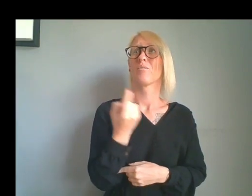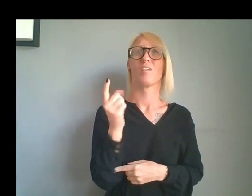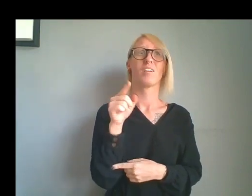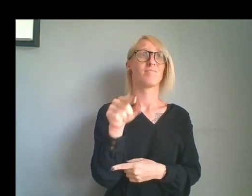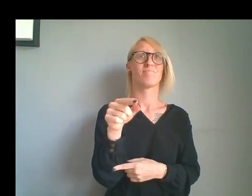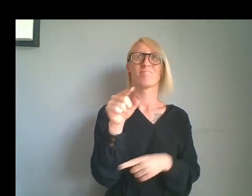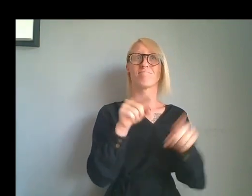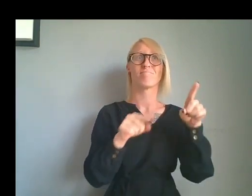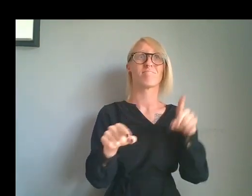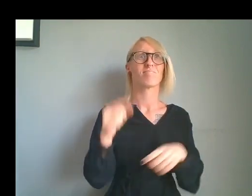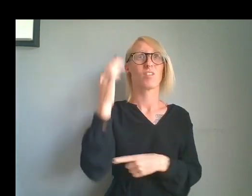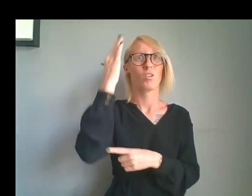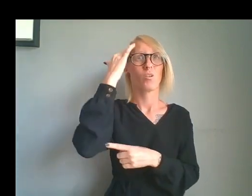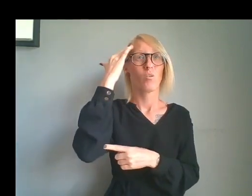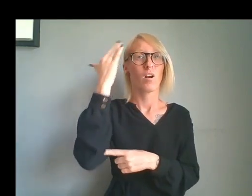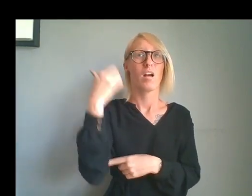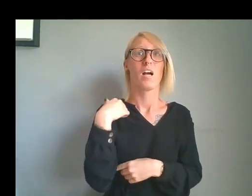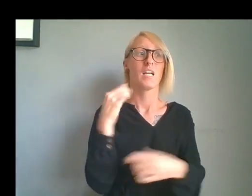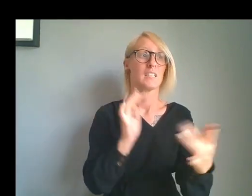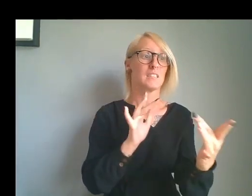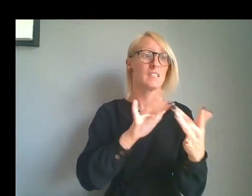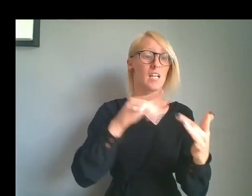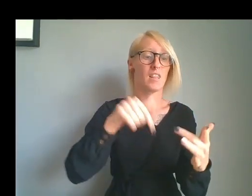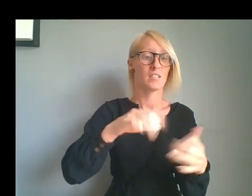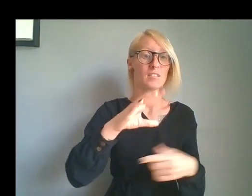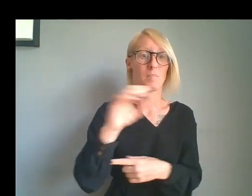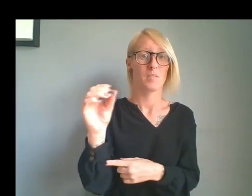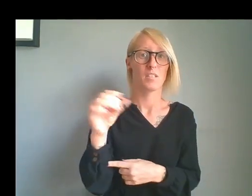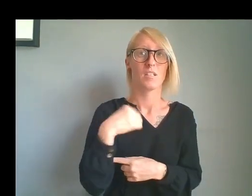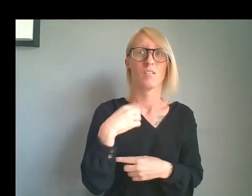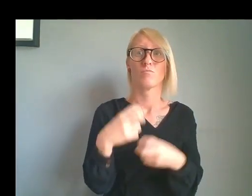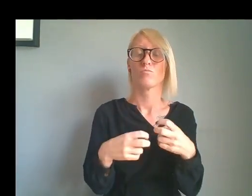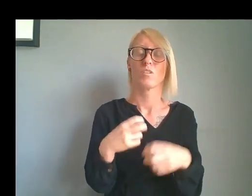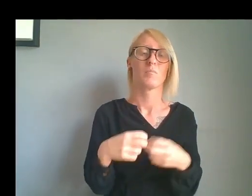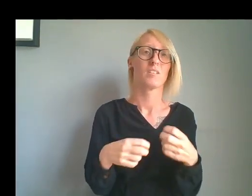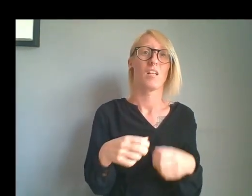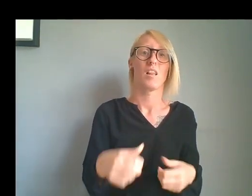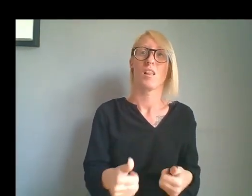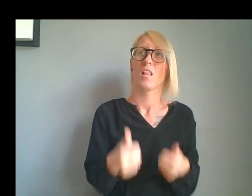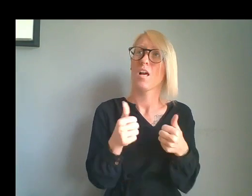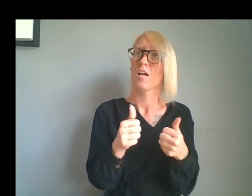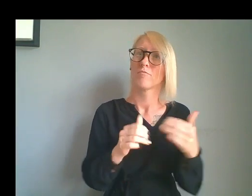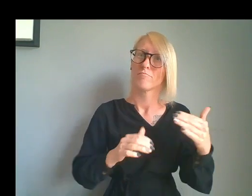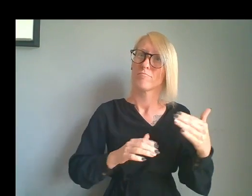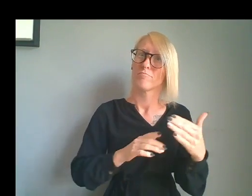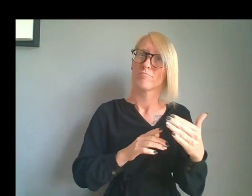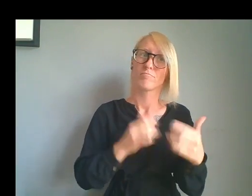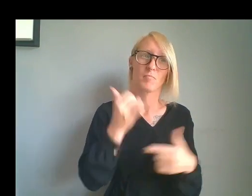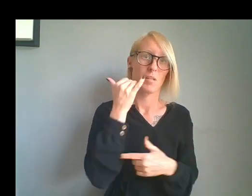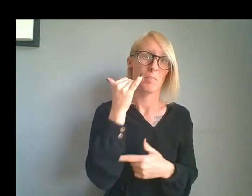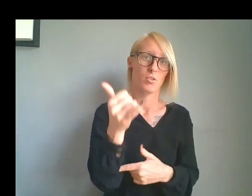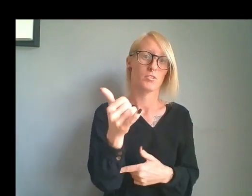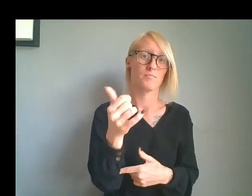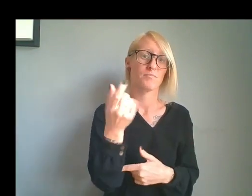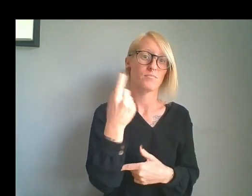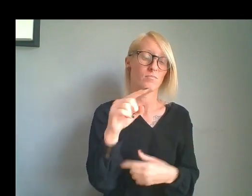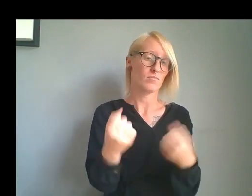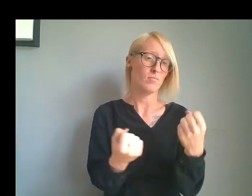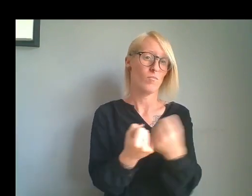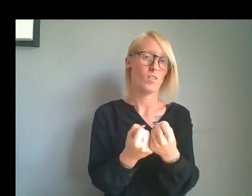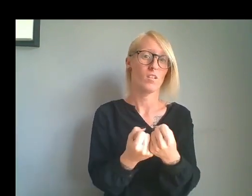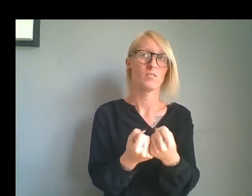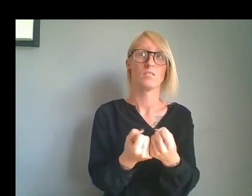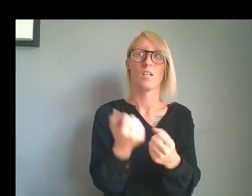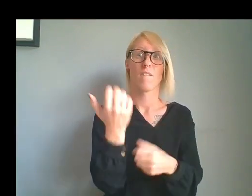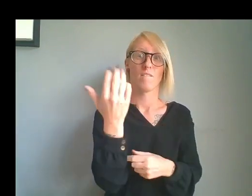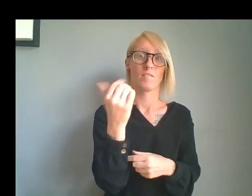I can get a hold of, this company? I'm having trouble reaching a live person in support. Probably within 15